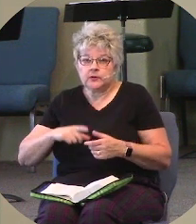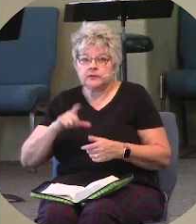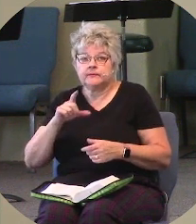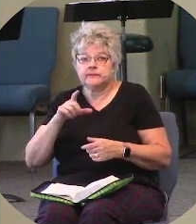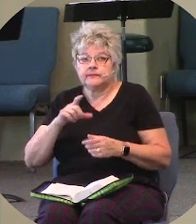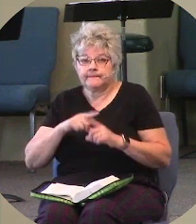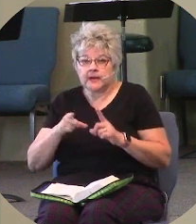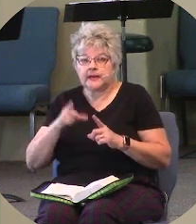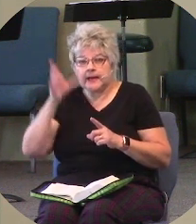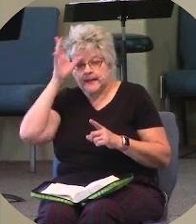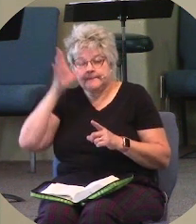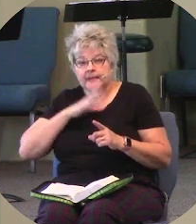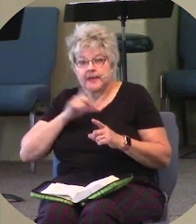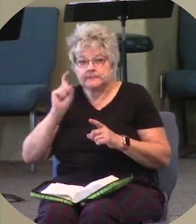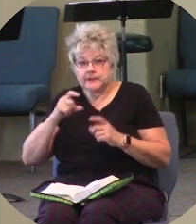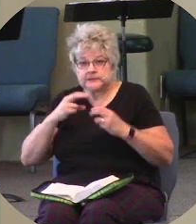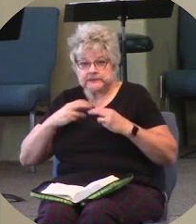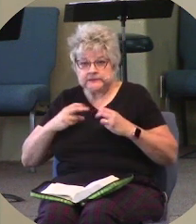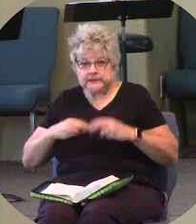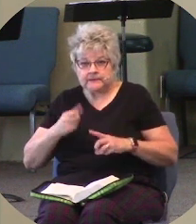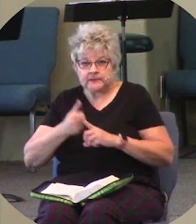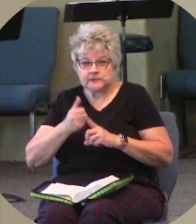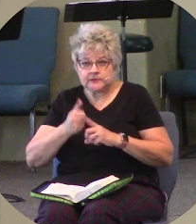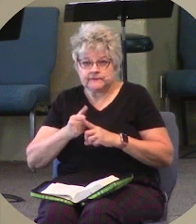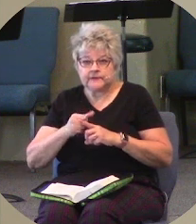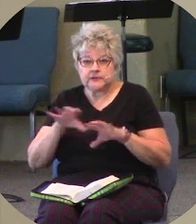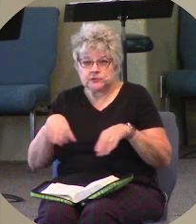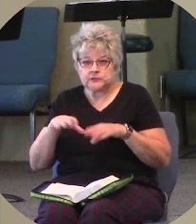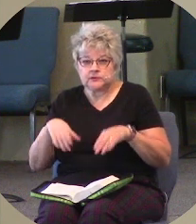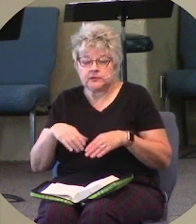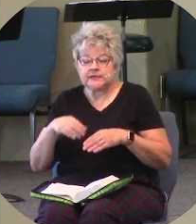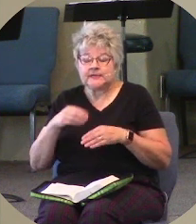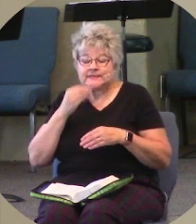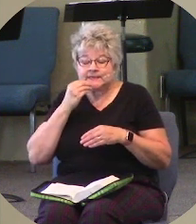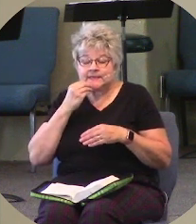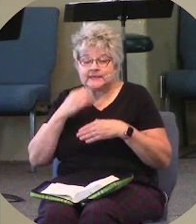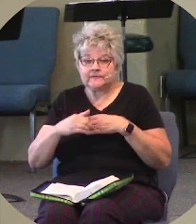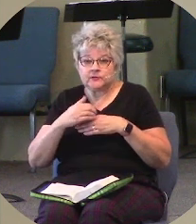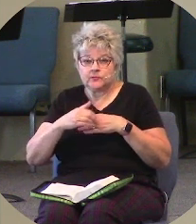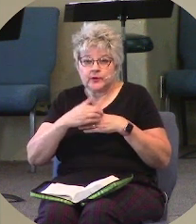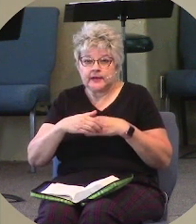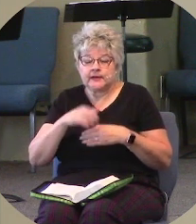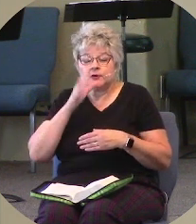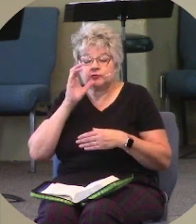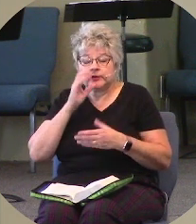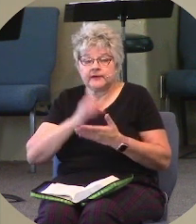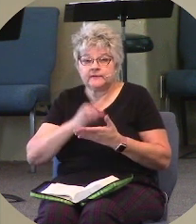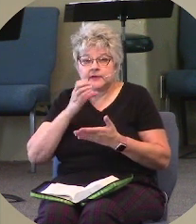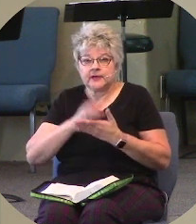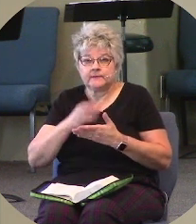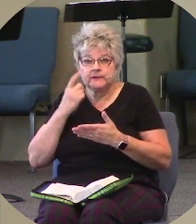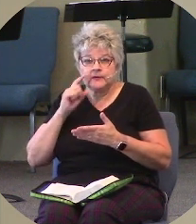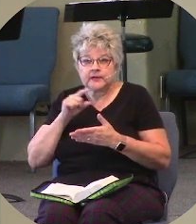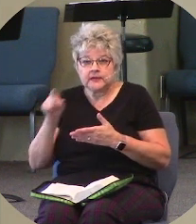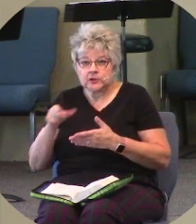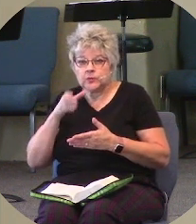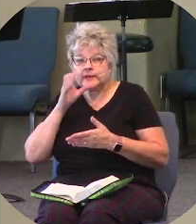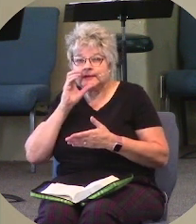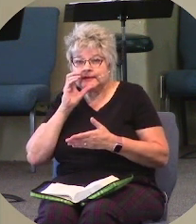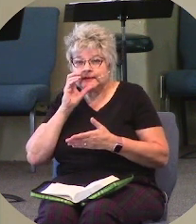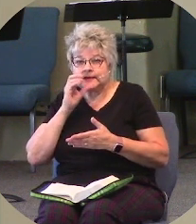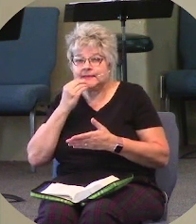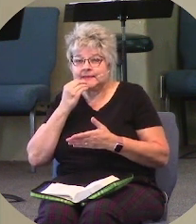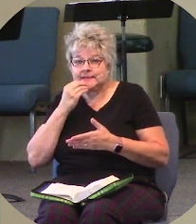28, and in doing so, he is to eat of the bread and drink of the cup. For he who eats and drinks,